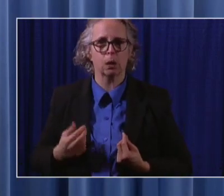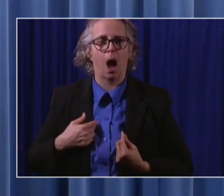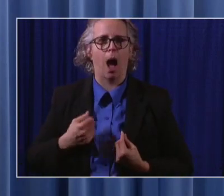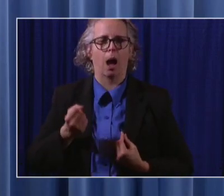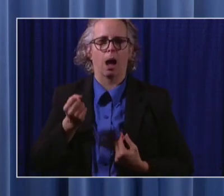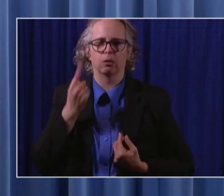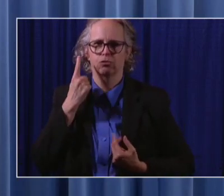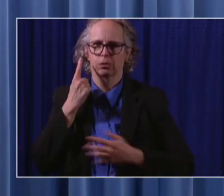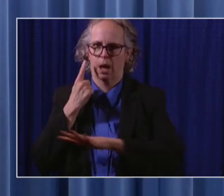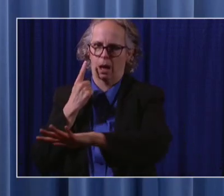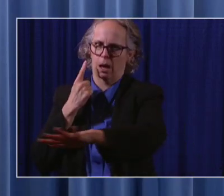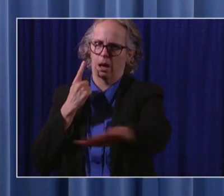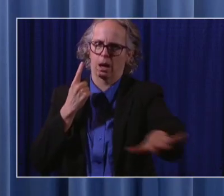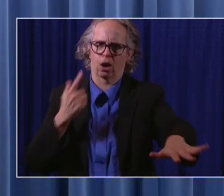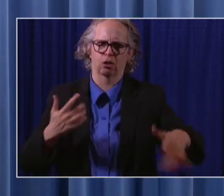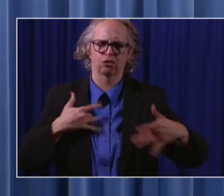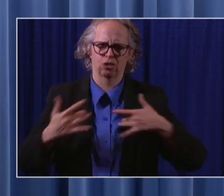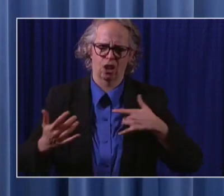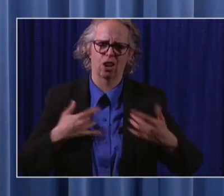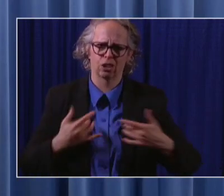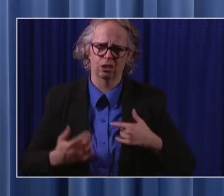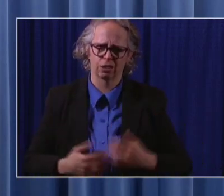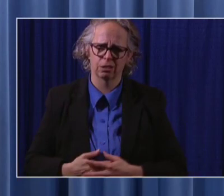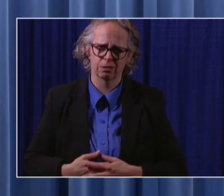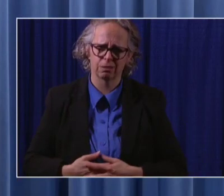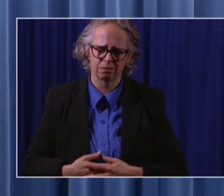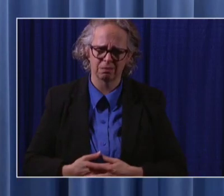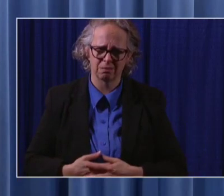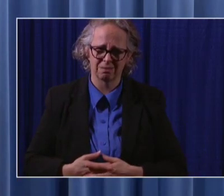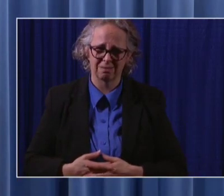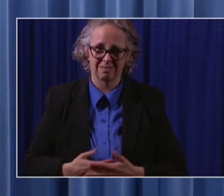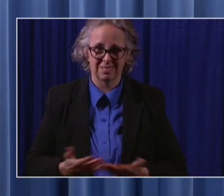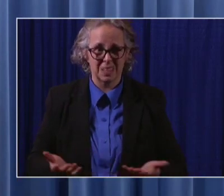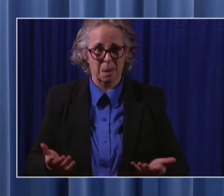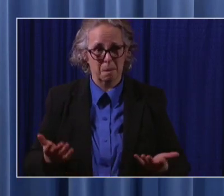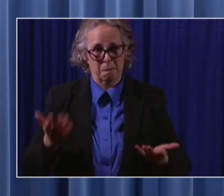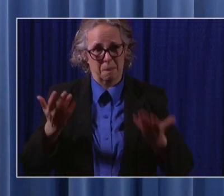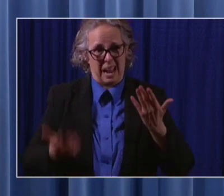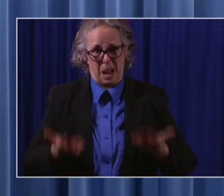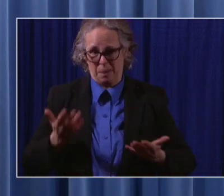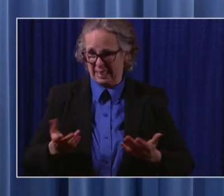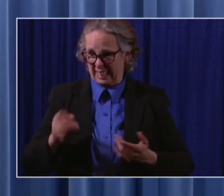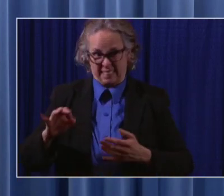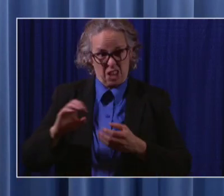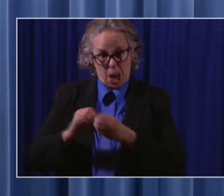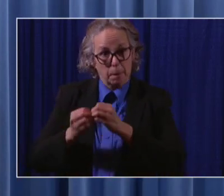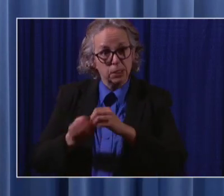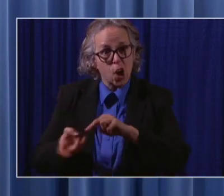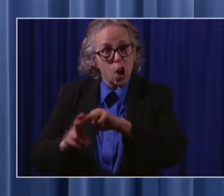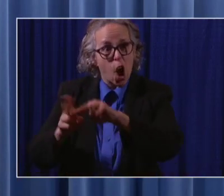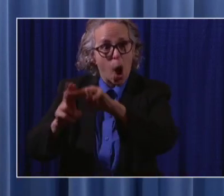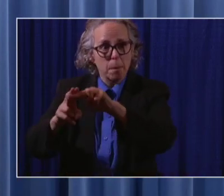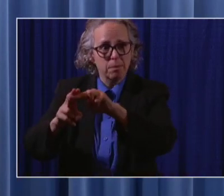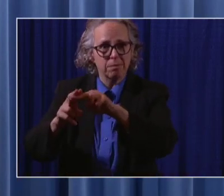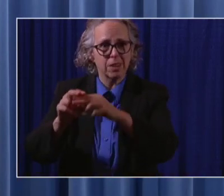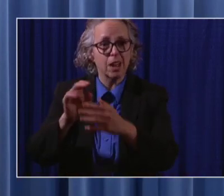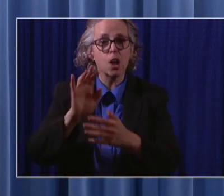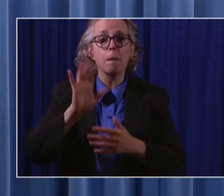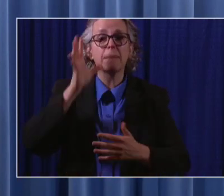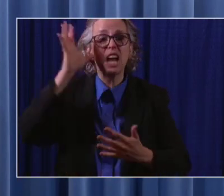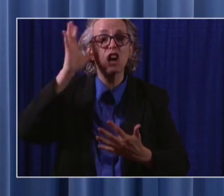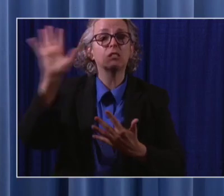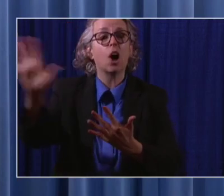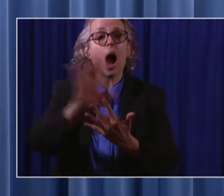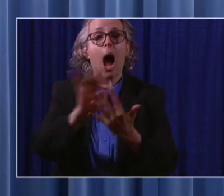this decision will be taken away from us basically by the virus itself. And so These are